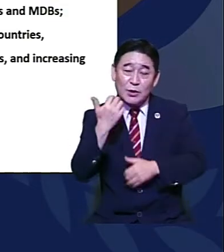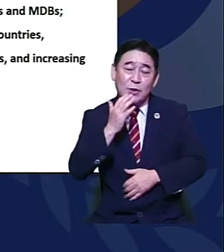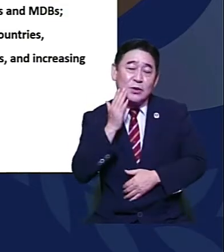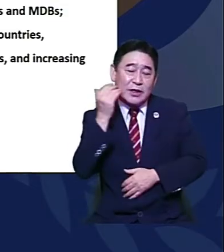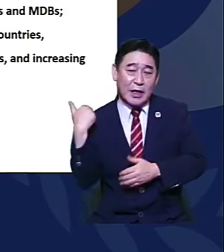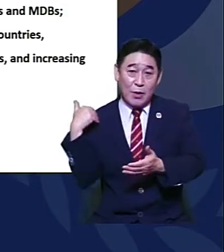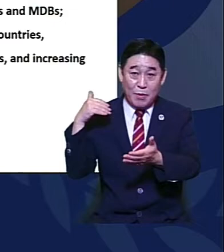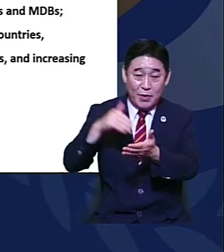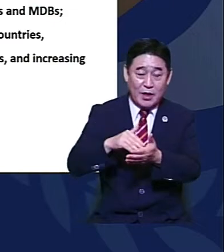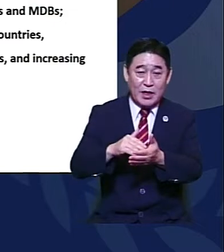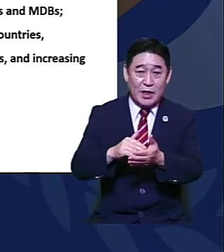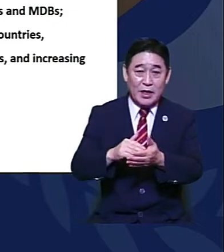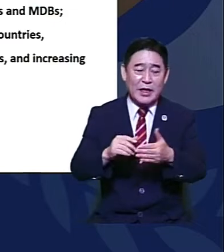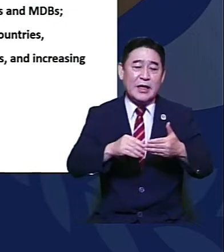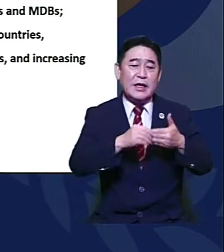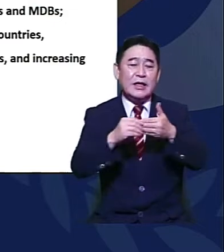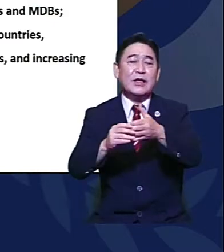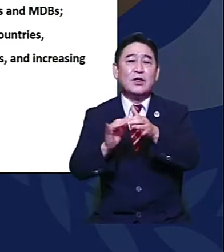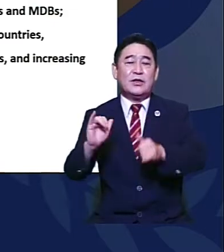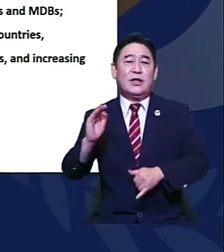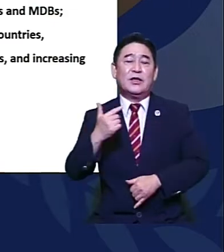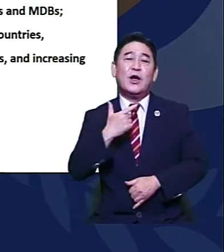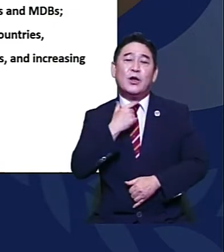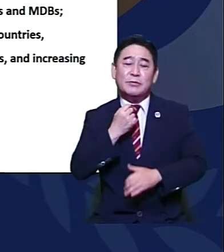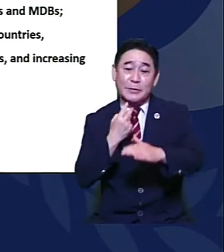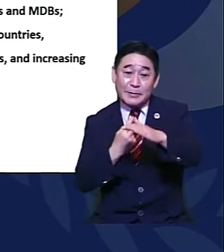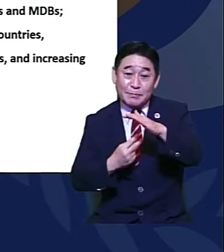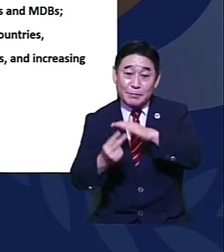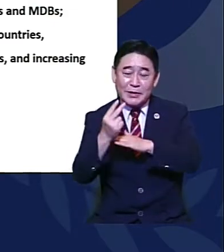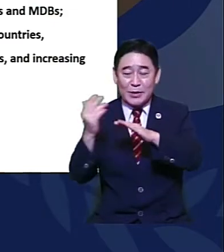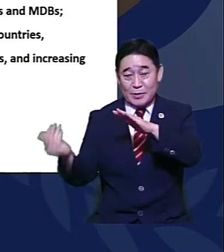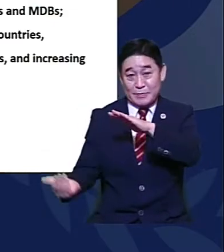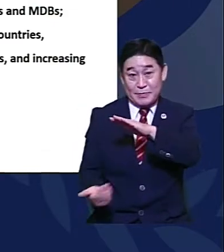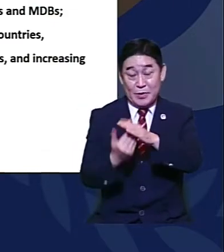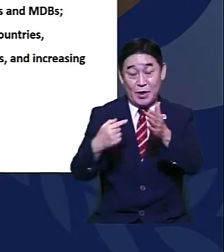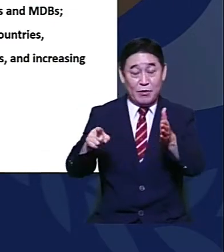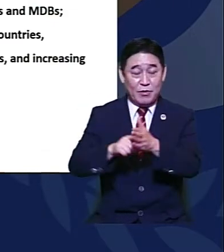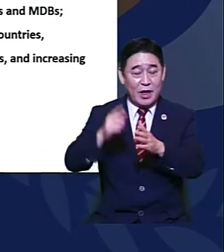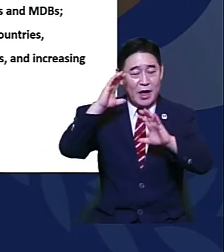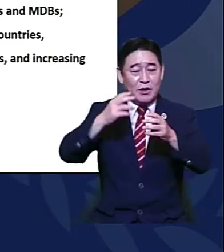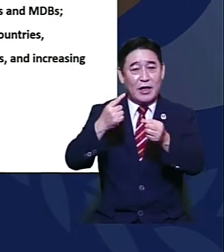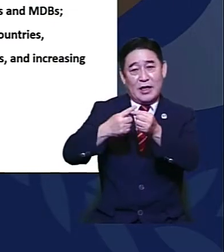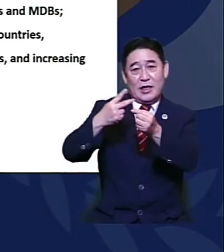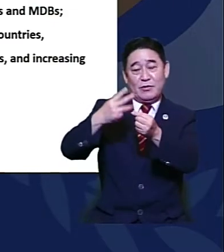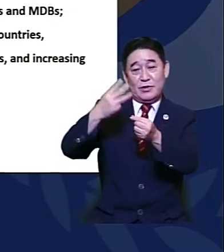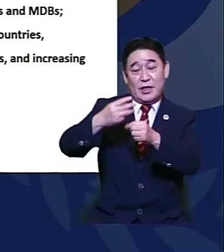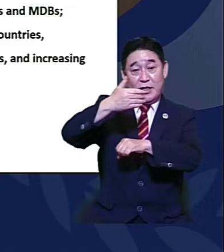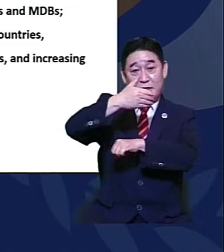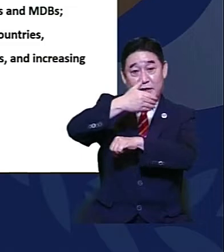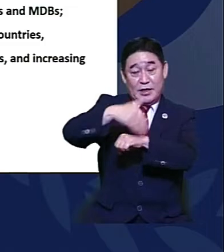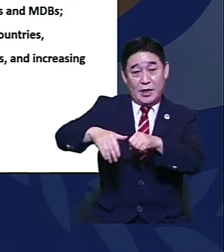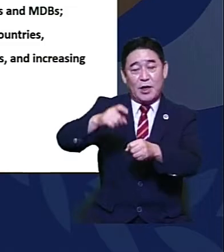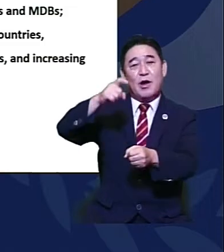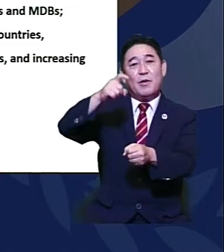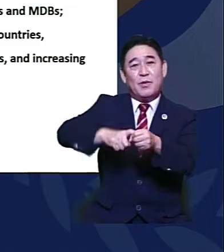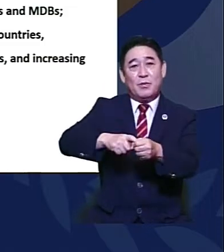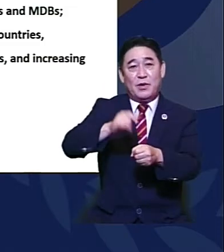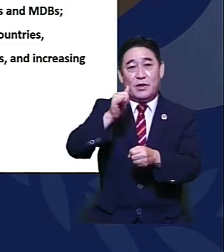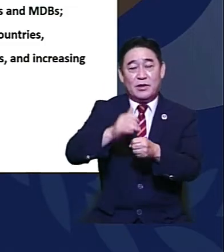recovery, Korea has three strategic objectives. Firstly, to support